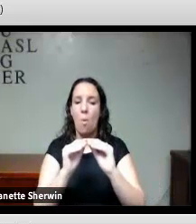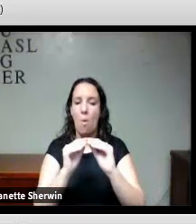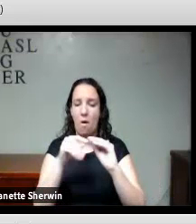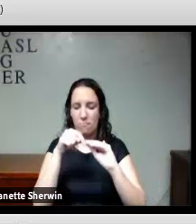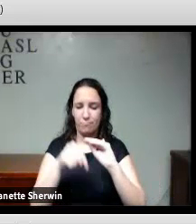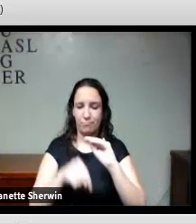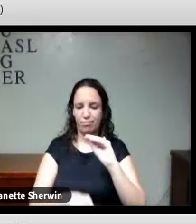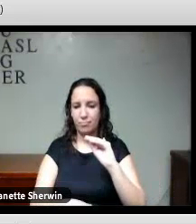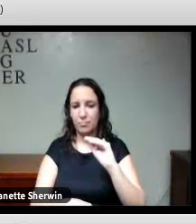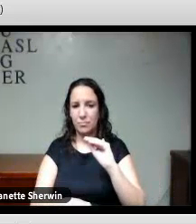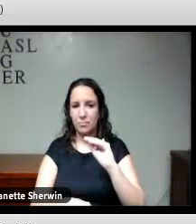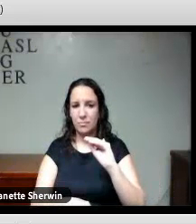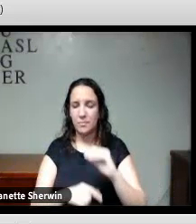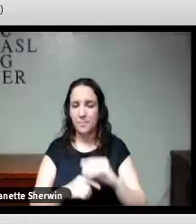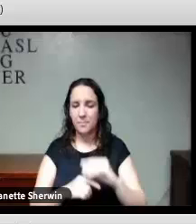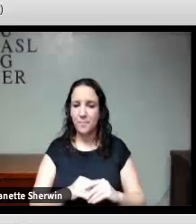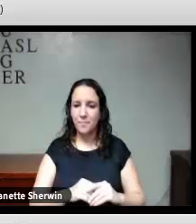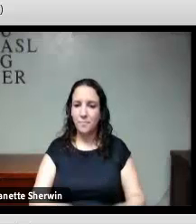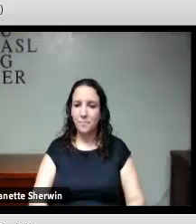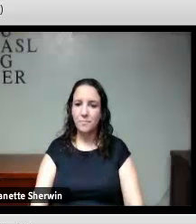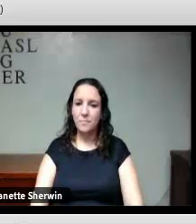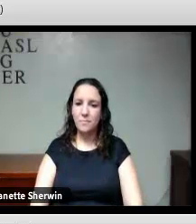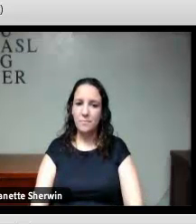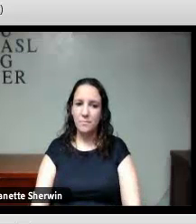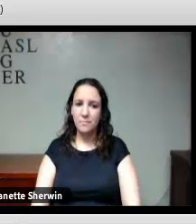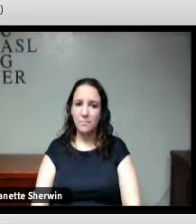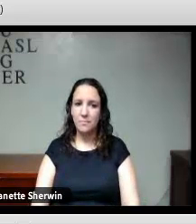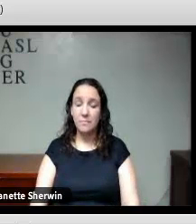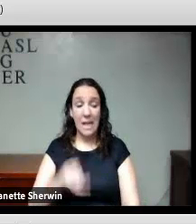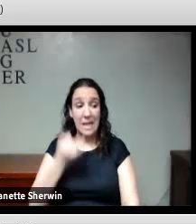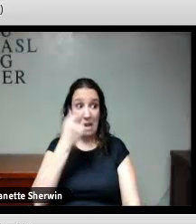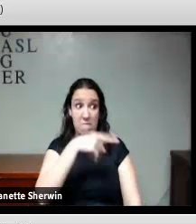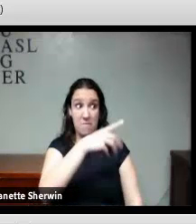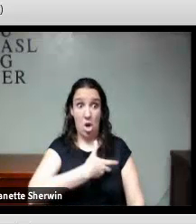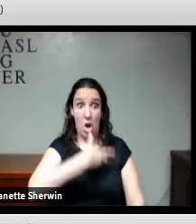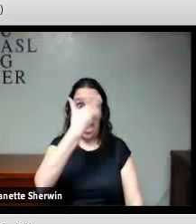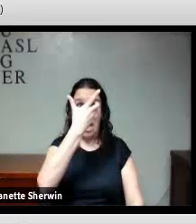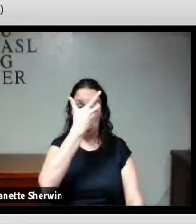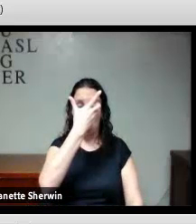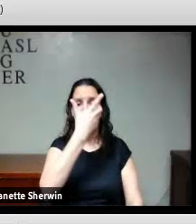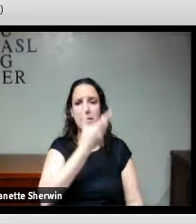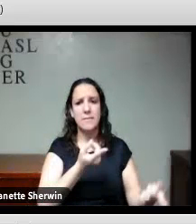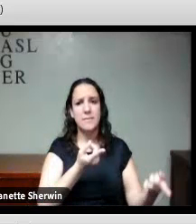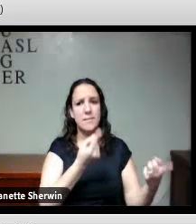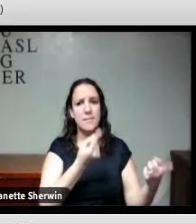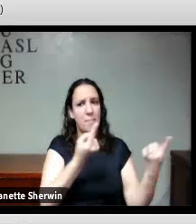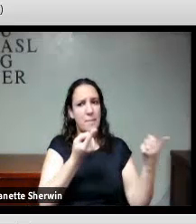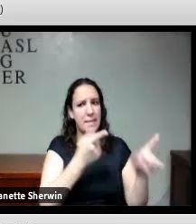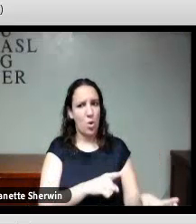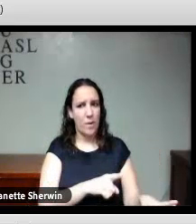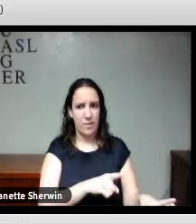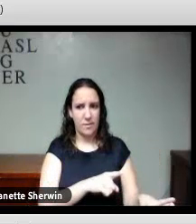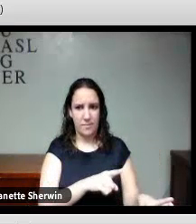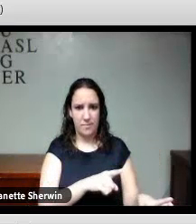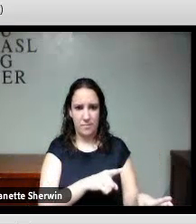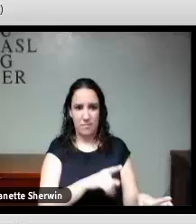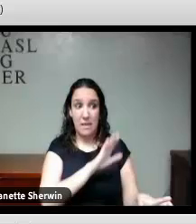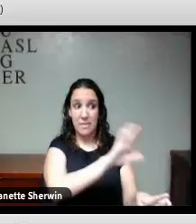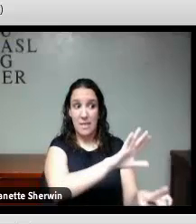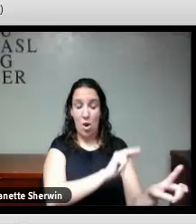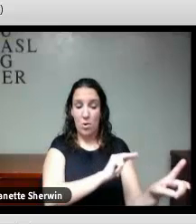are thanking you. There's something, or if they are angry with you, there's something going on there, and their perception is